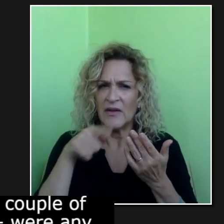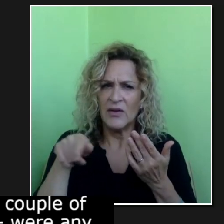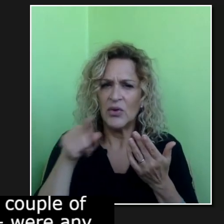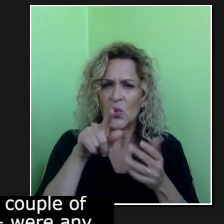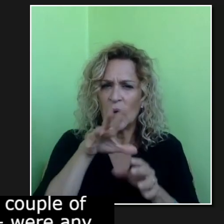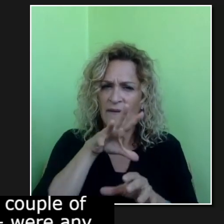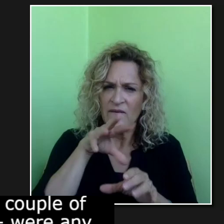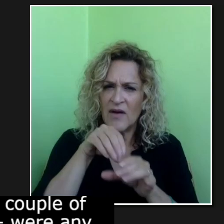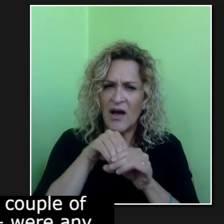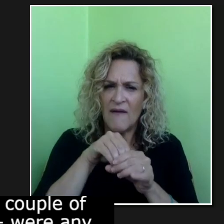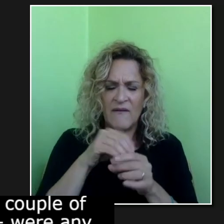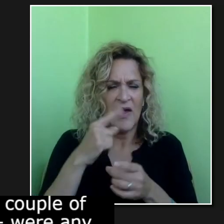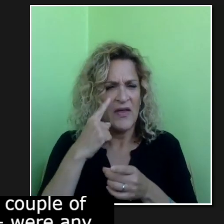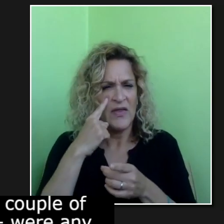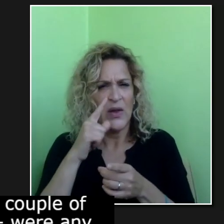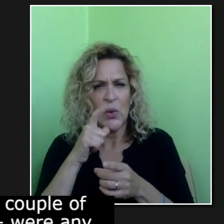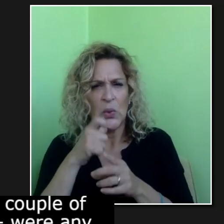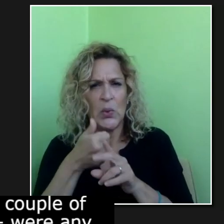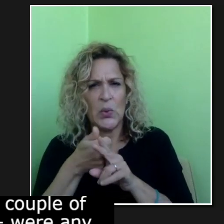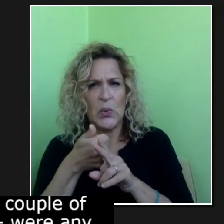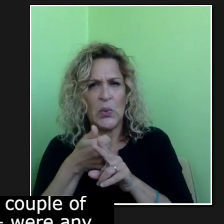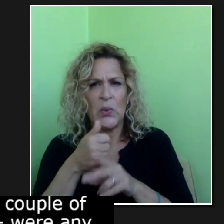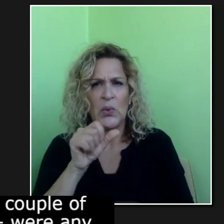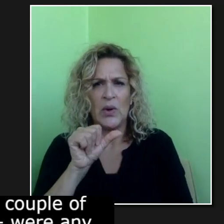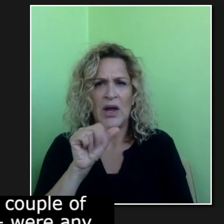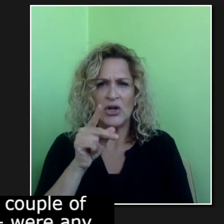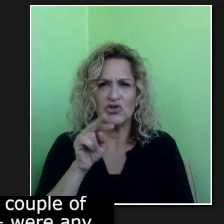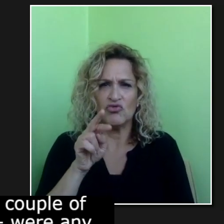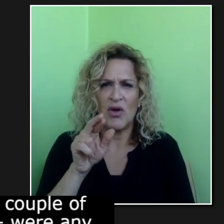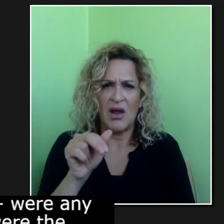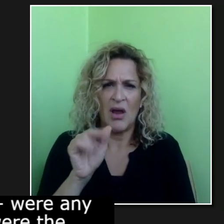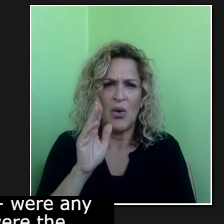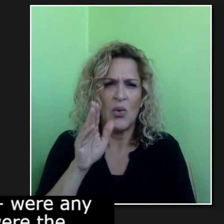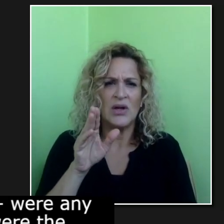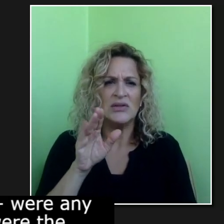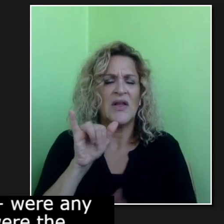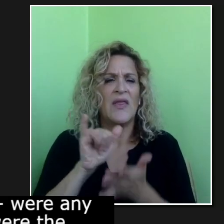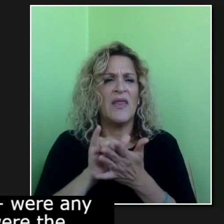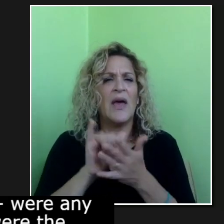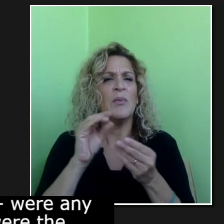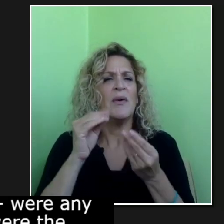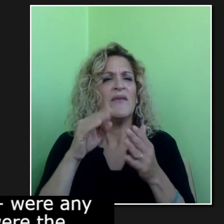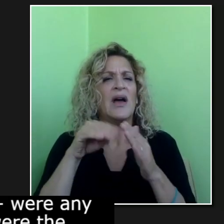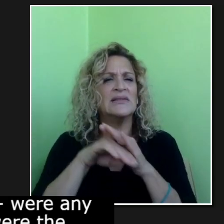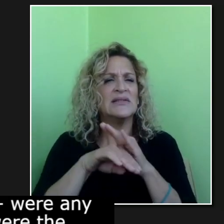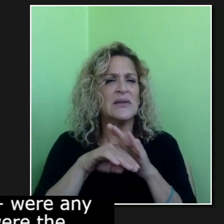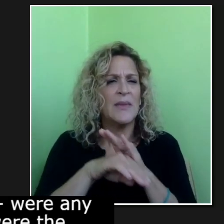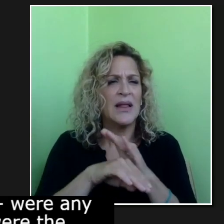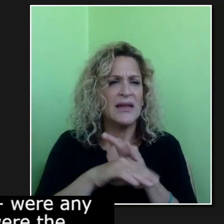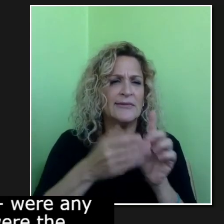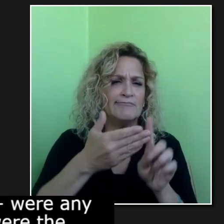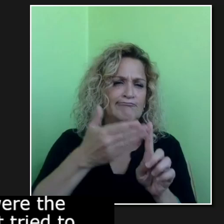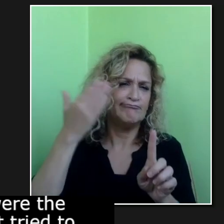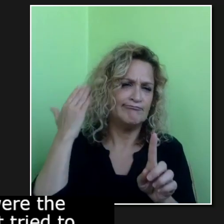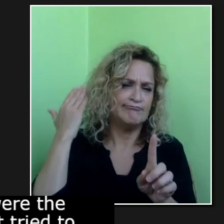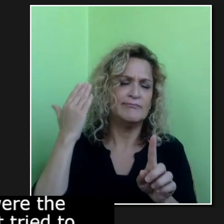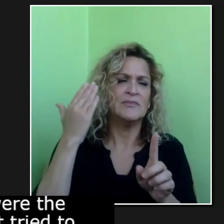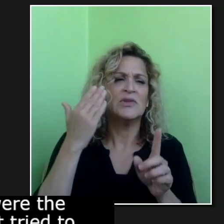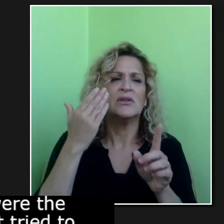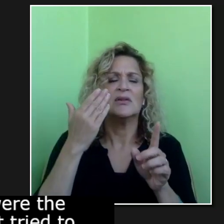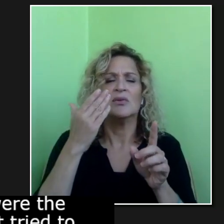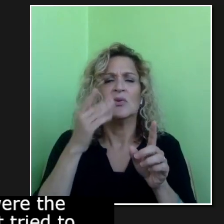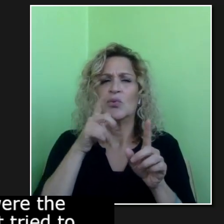special working group on accessibility years ago that tried to say, okay, look, we've got to make these standards work together and apply a